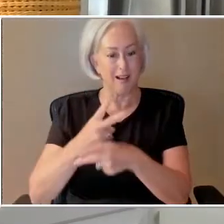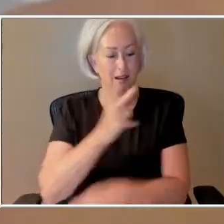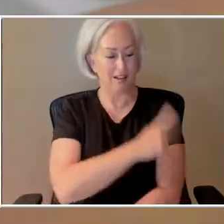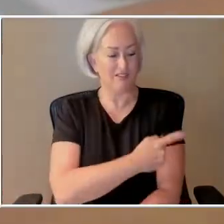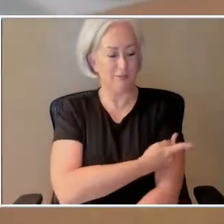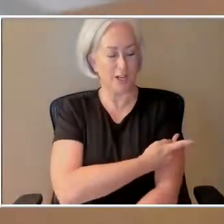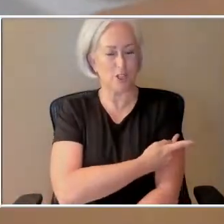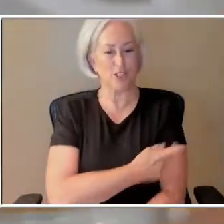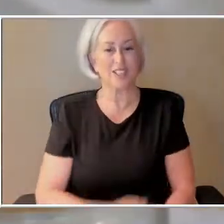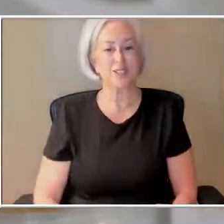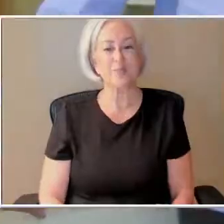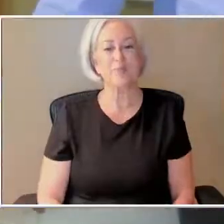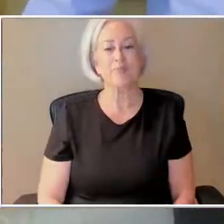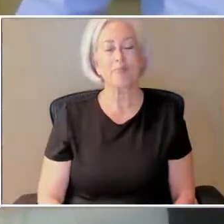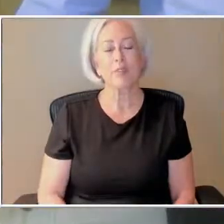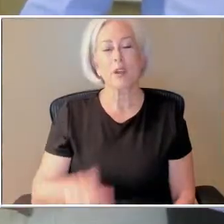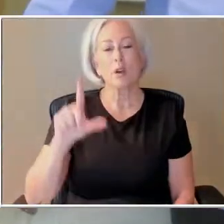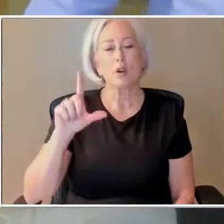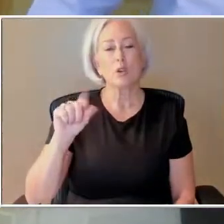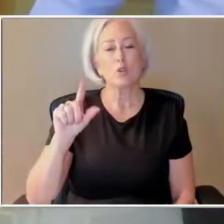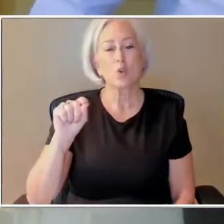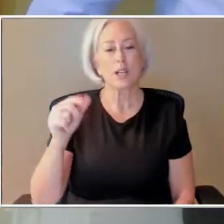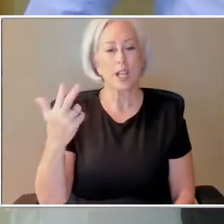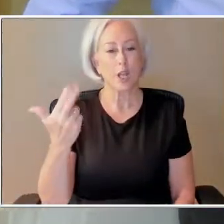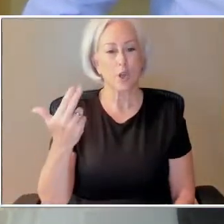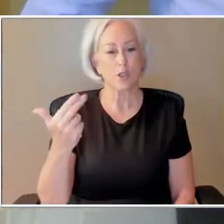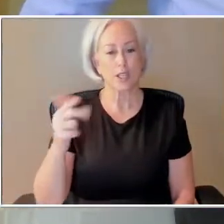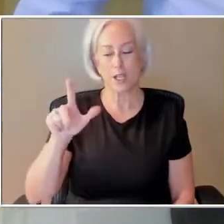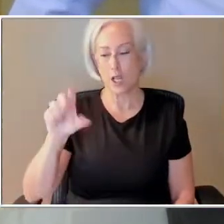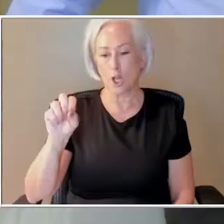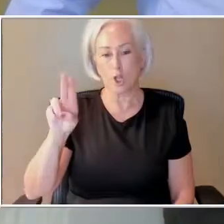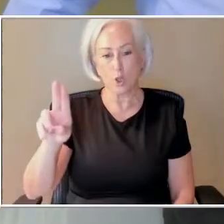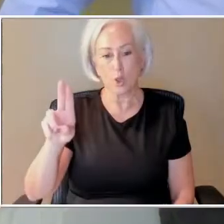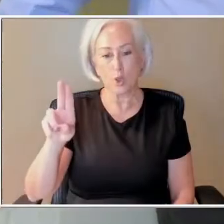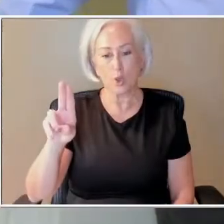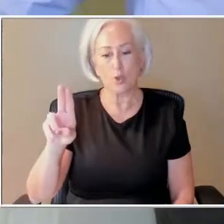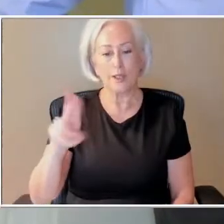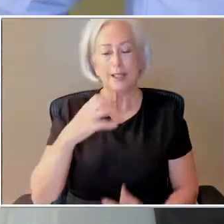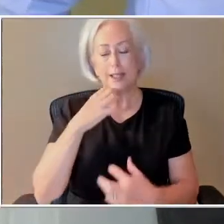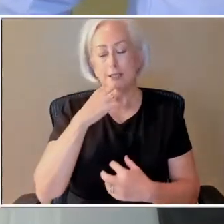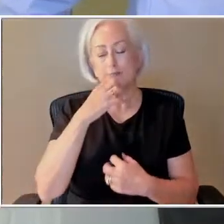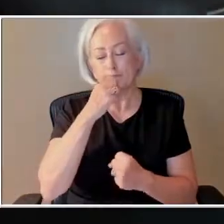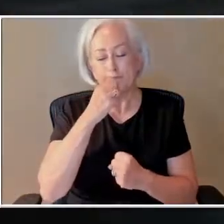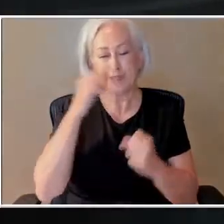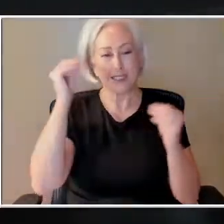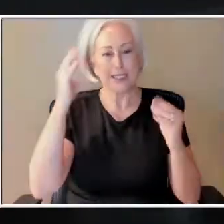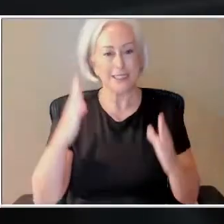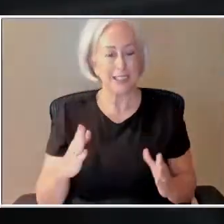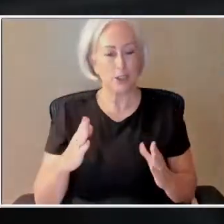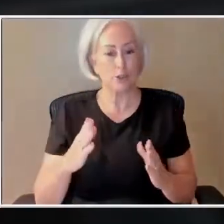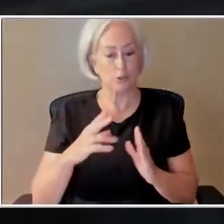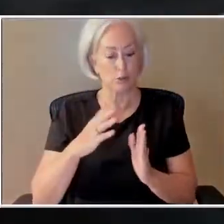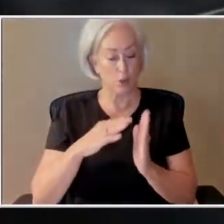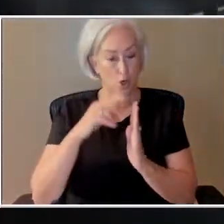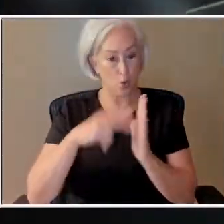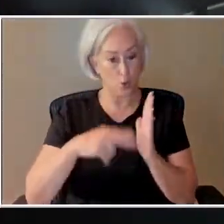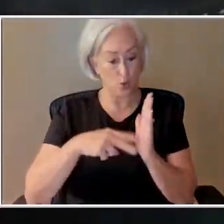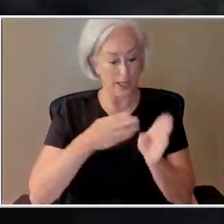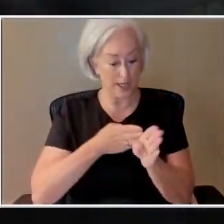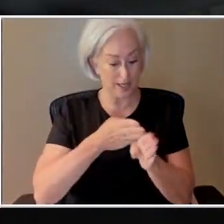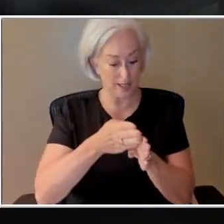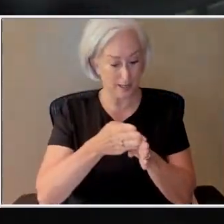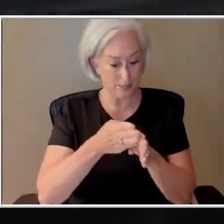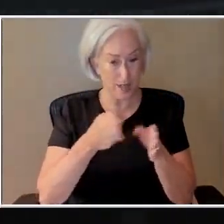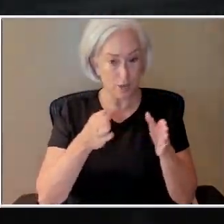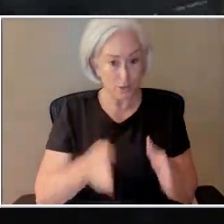It was 2013 when Lou Sears, a beloved teacher and reading specialist, was driving home from school one afternoon